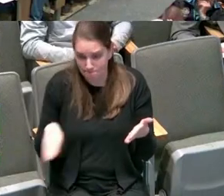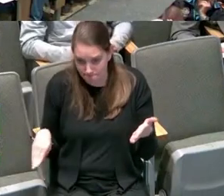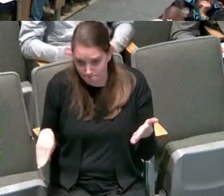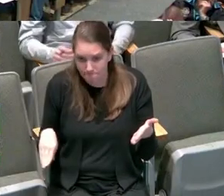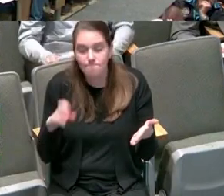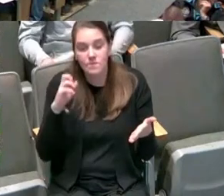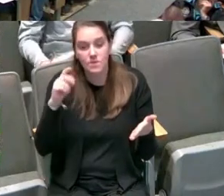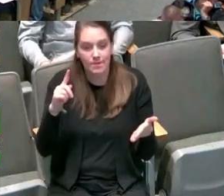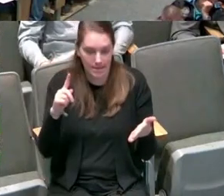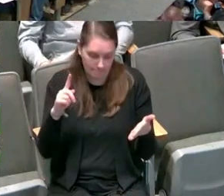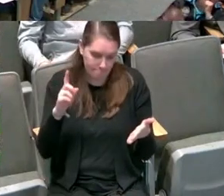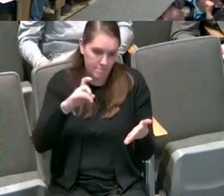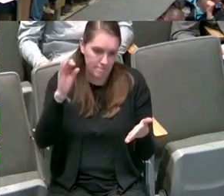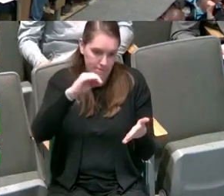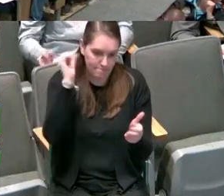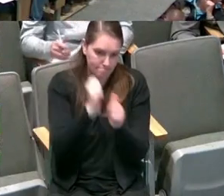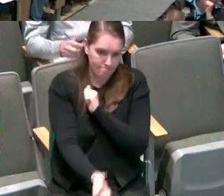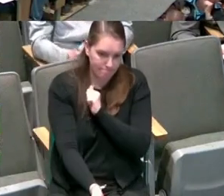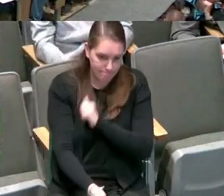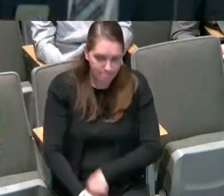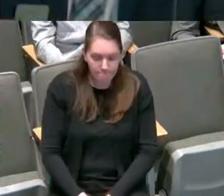that passes unanimously